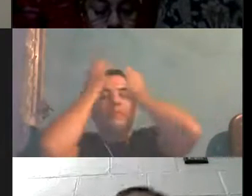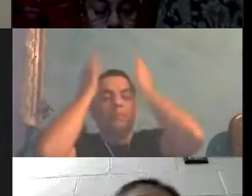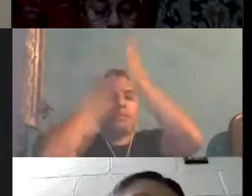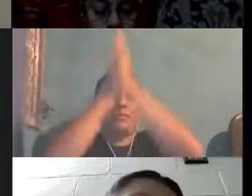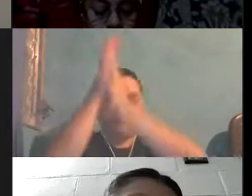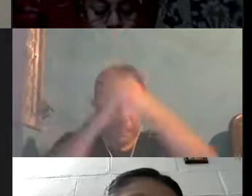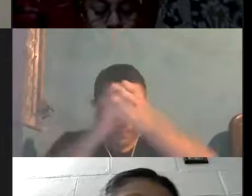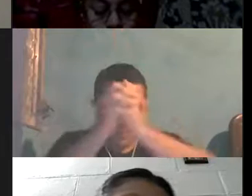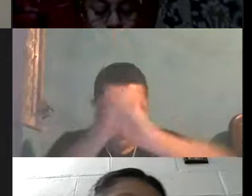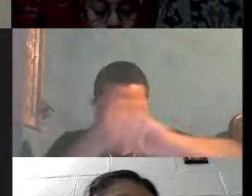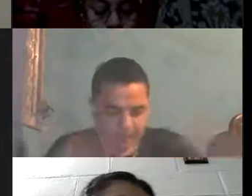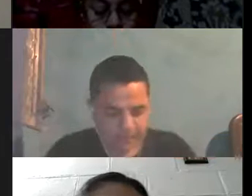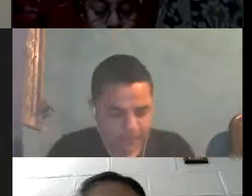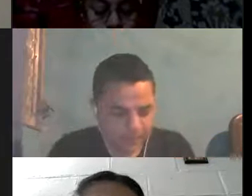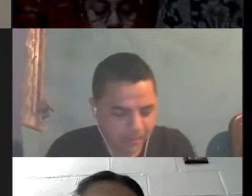Luz.